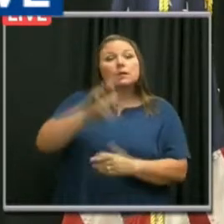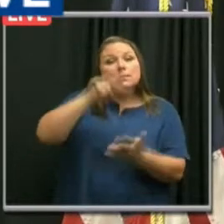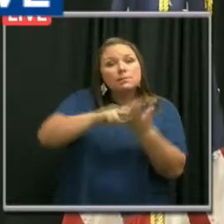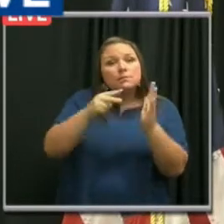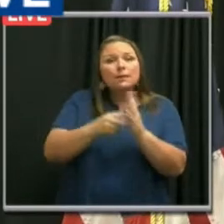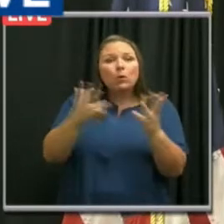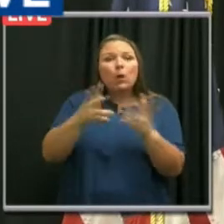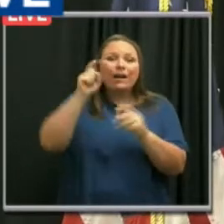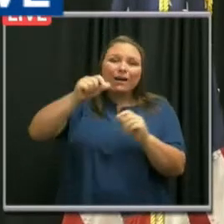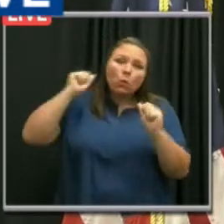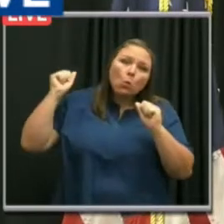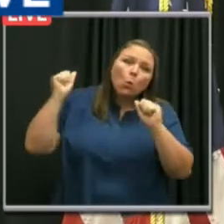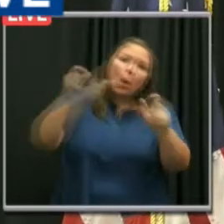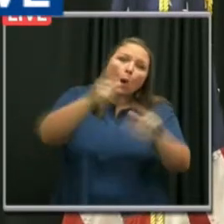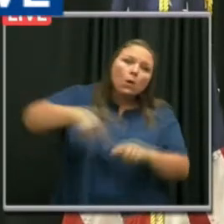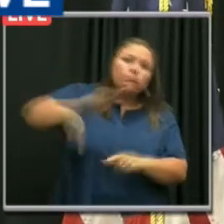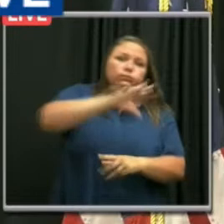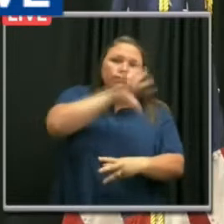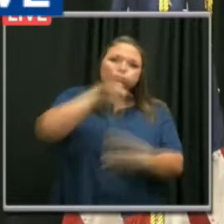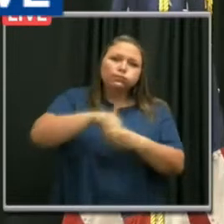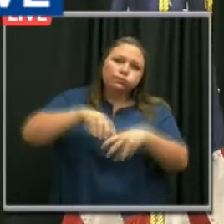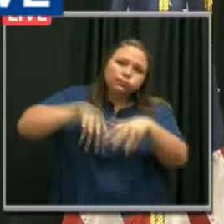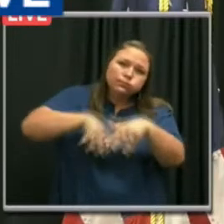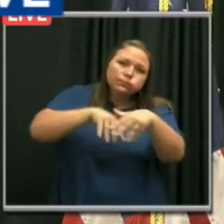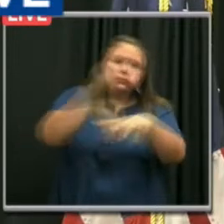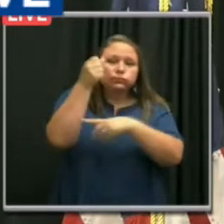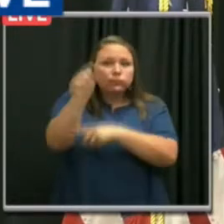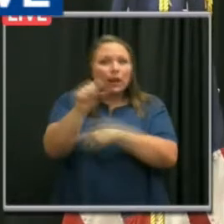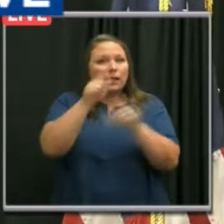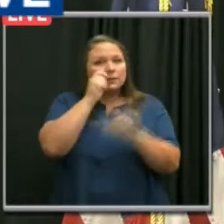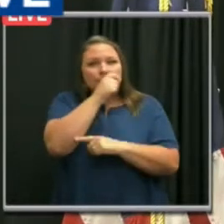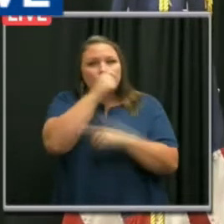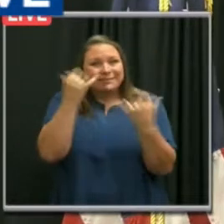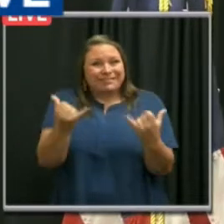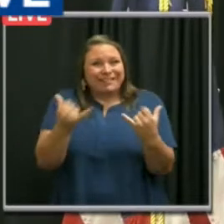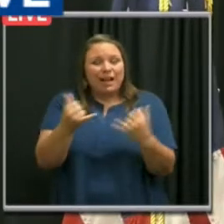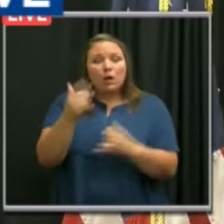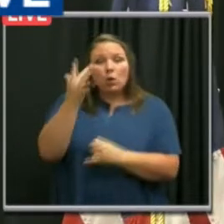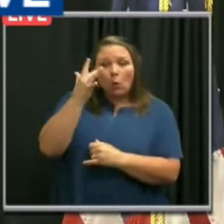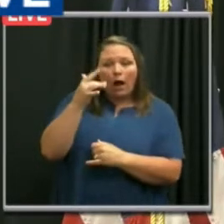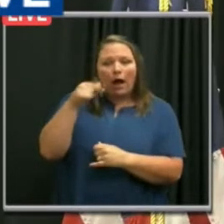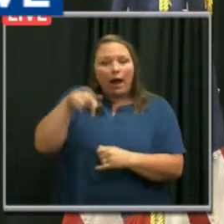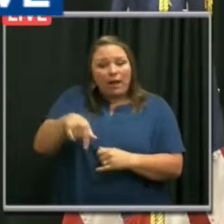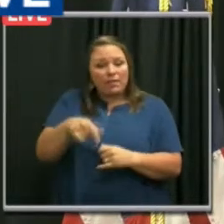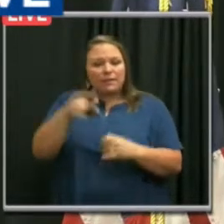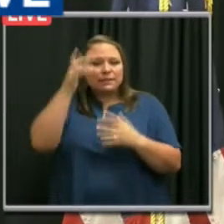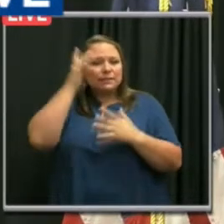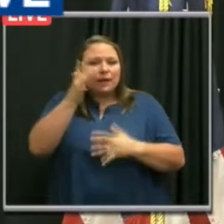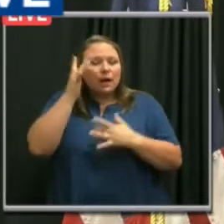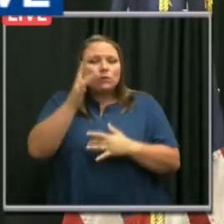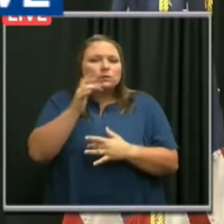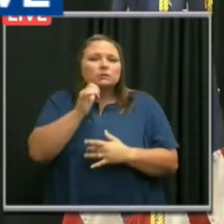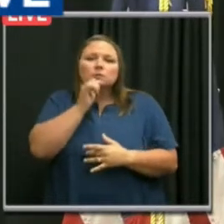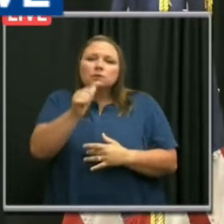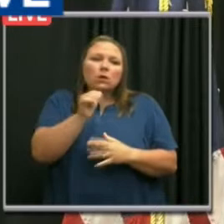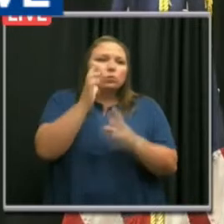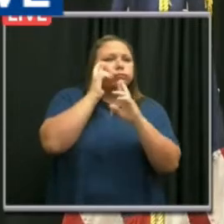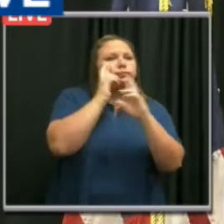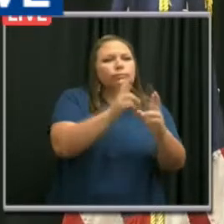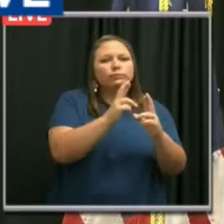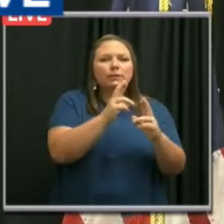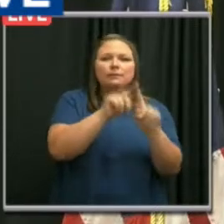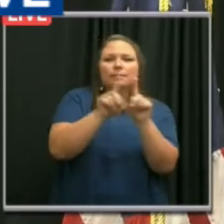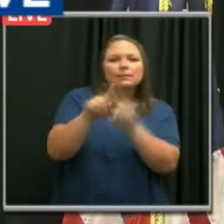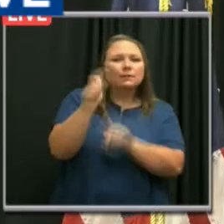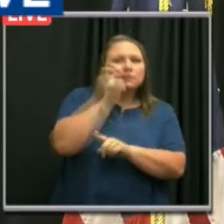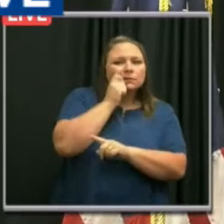everyone who has participated in the rallies and marches to get tested. Because again, the virus is no respecter of races, genders, and all of